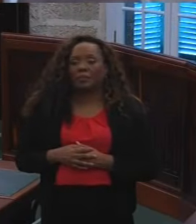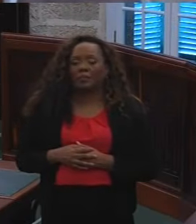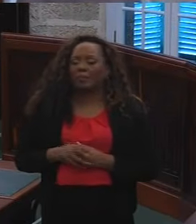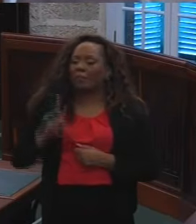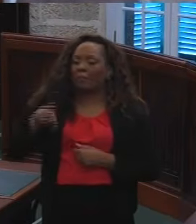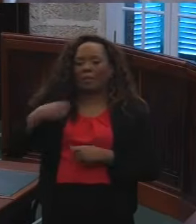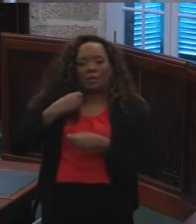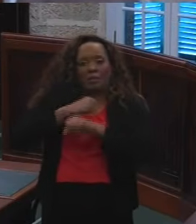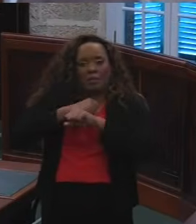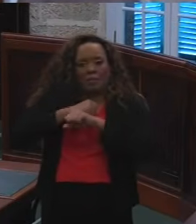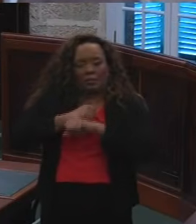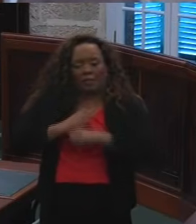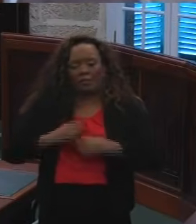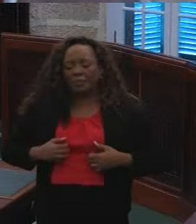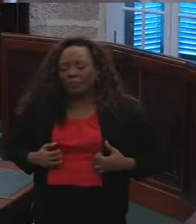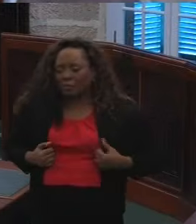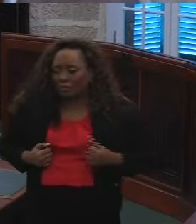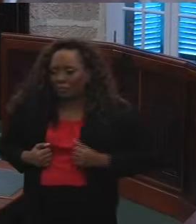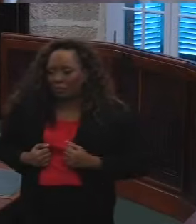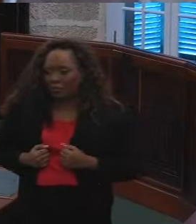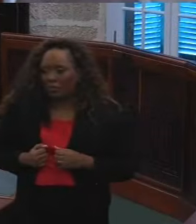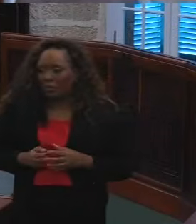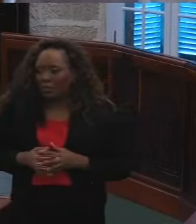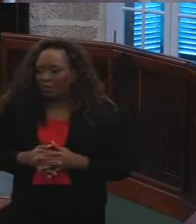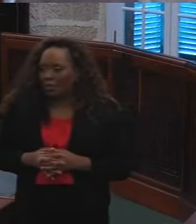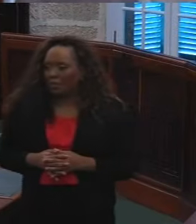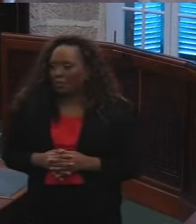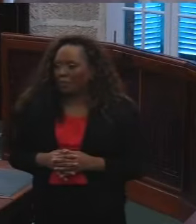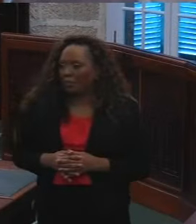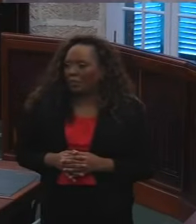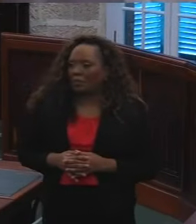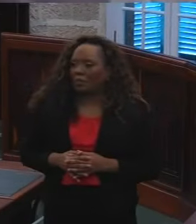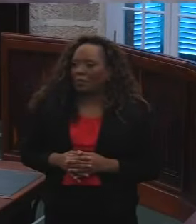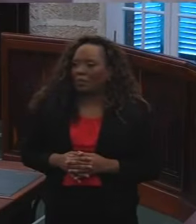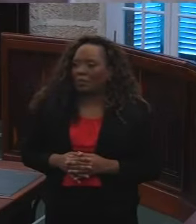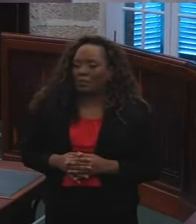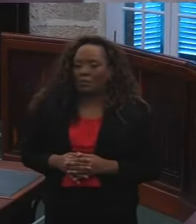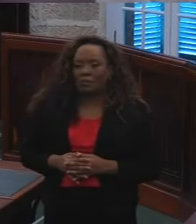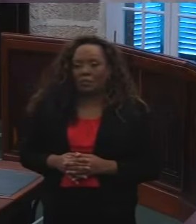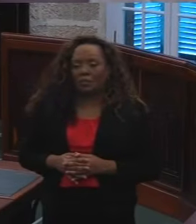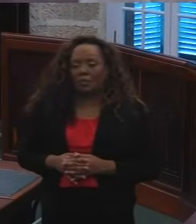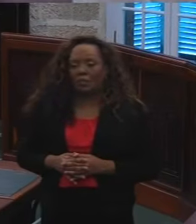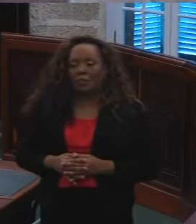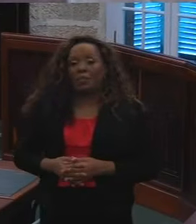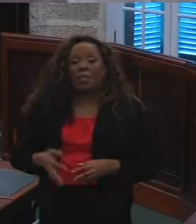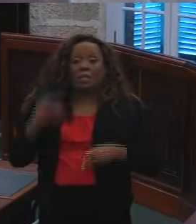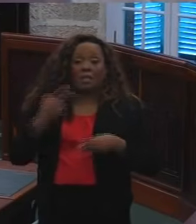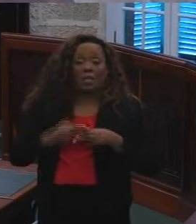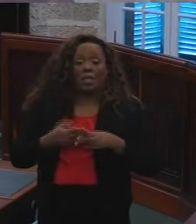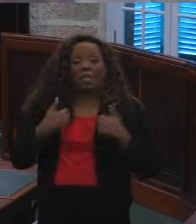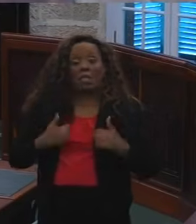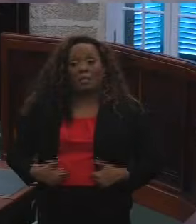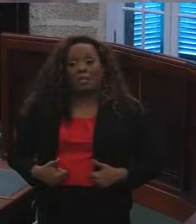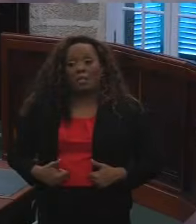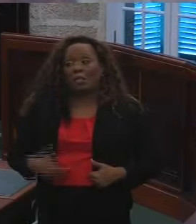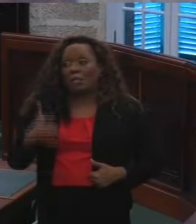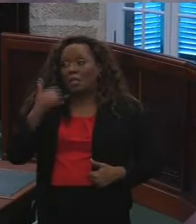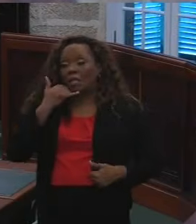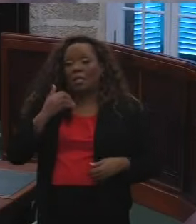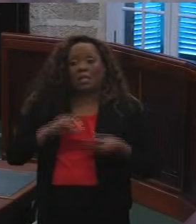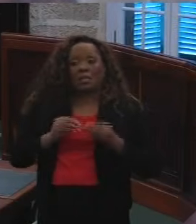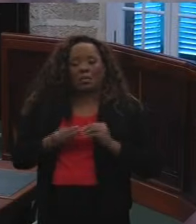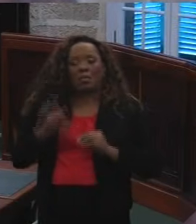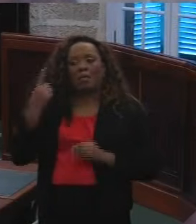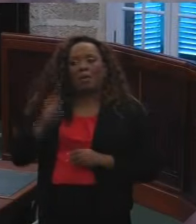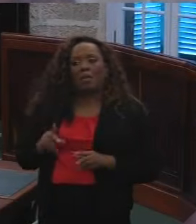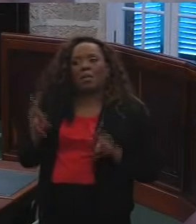protection was subjected to, the name and address and telephone number of the alleged perpetrator,